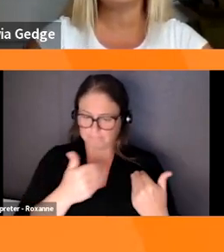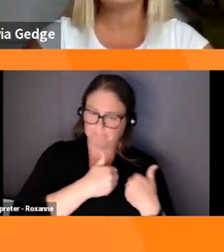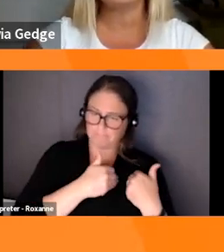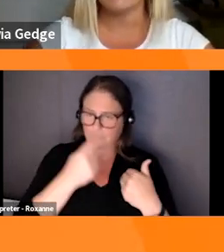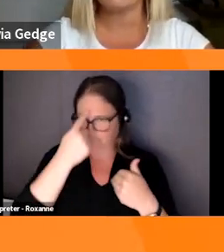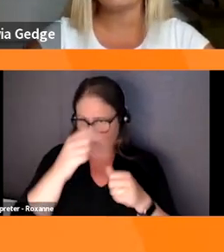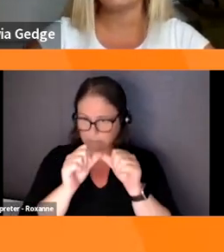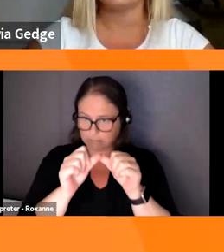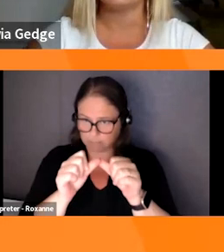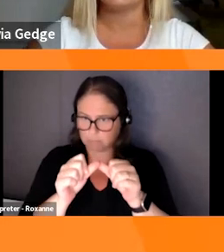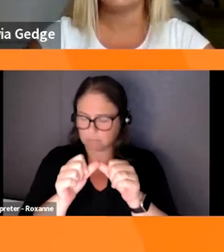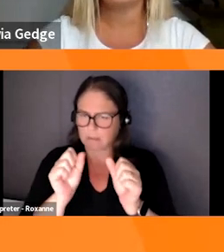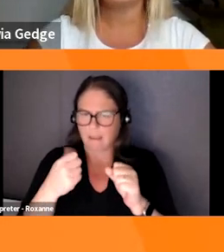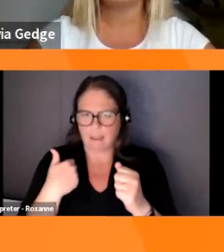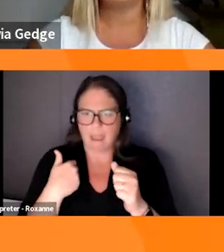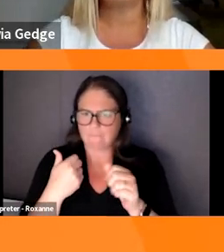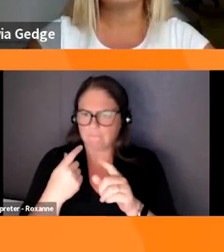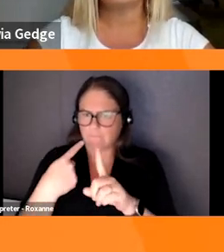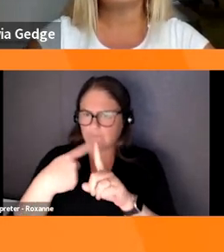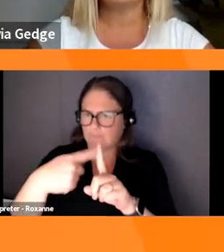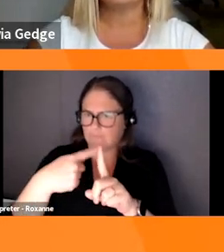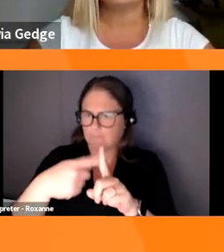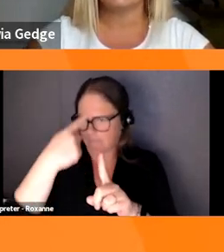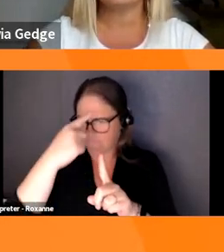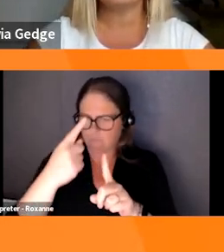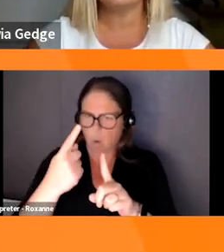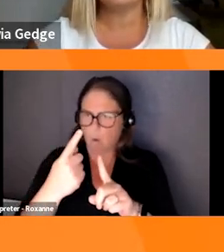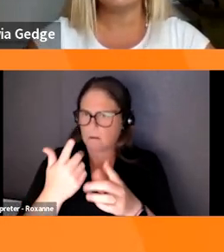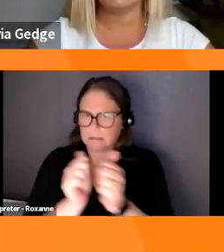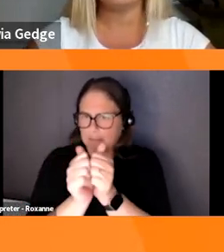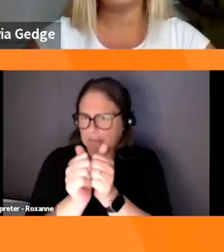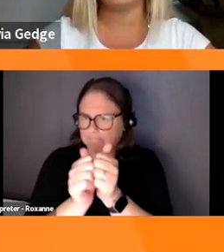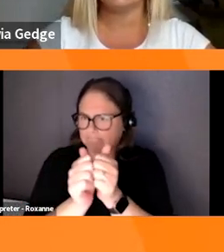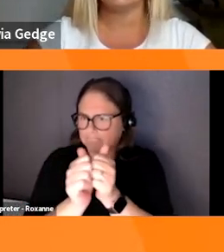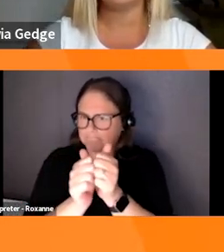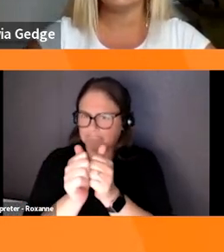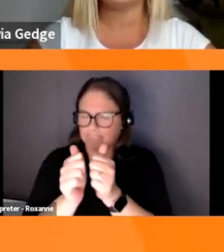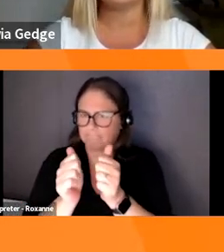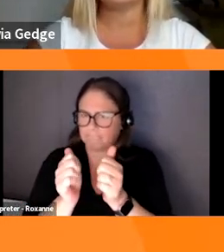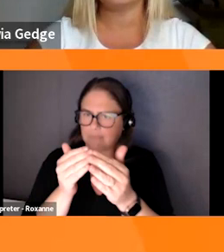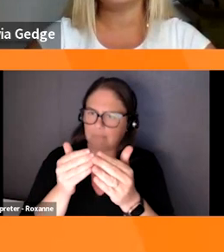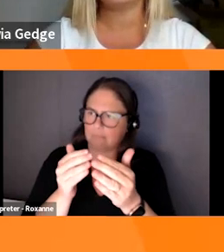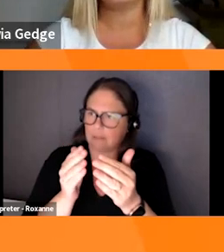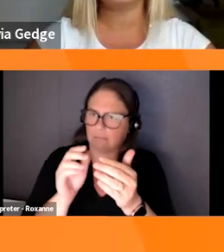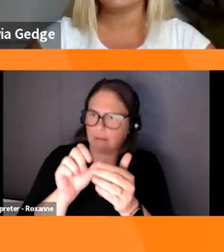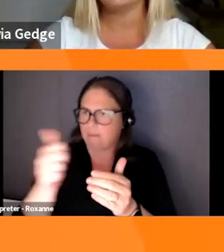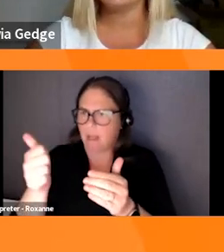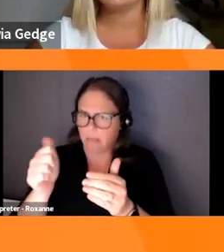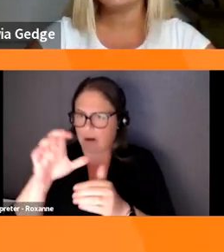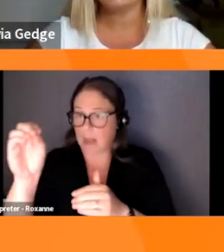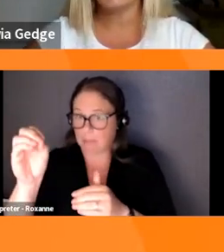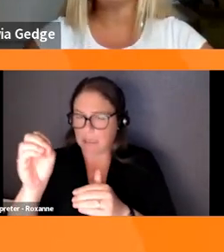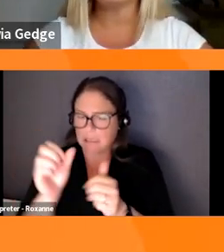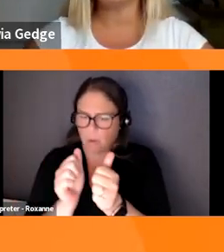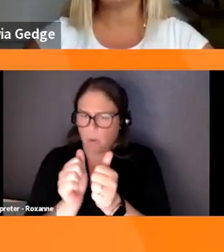significant competitive advantages, which means that these advantages, they can translate into